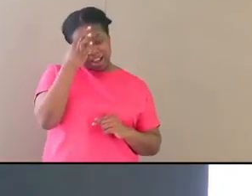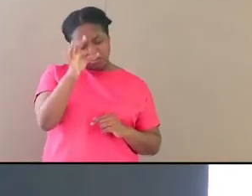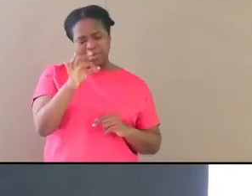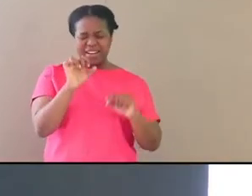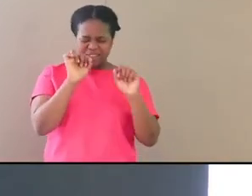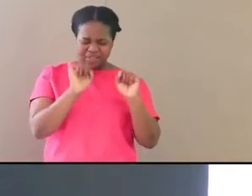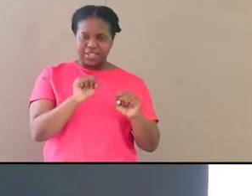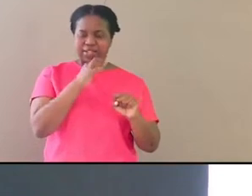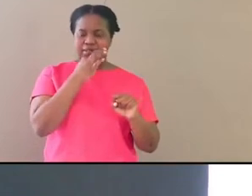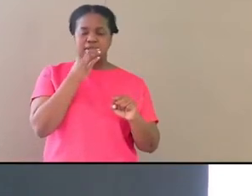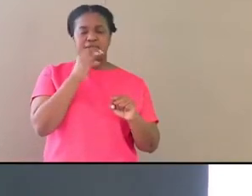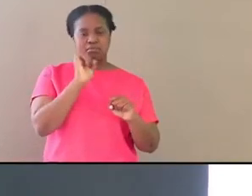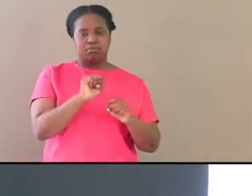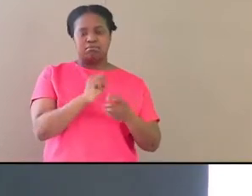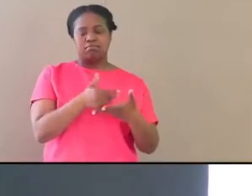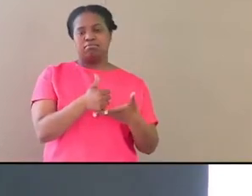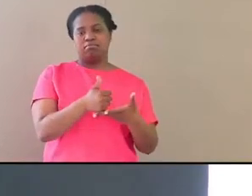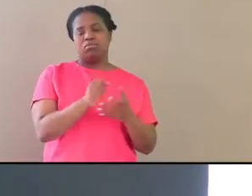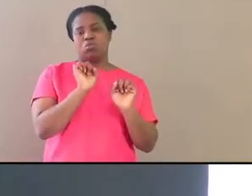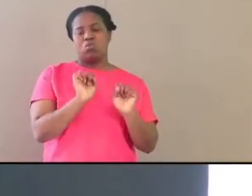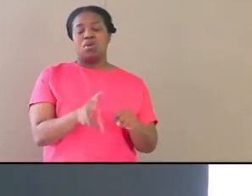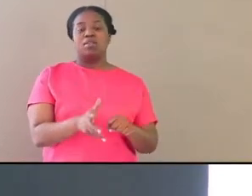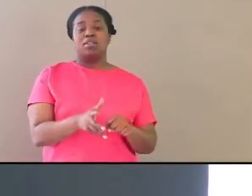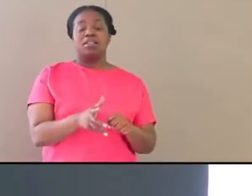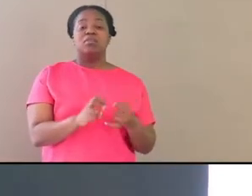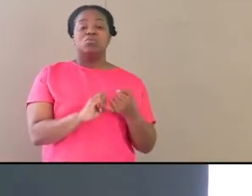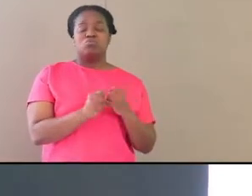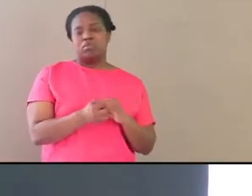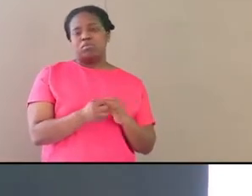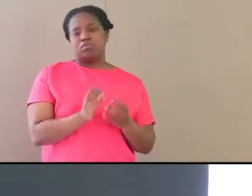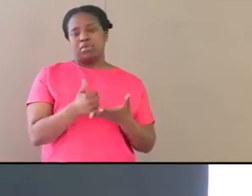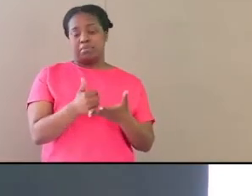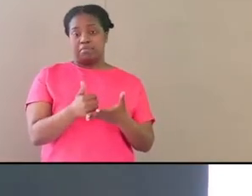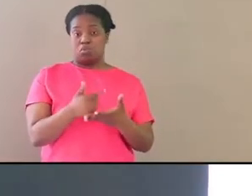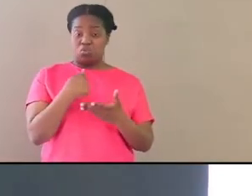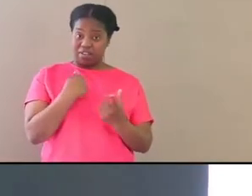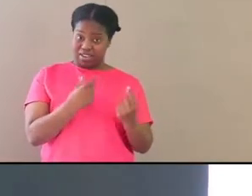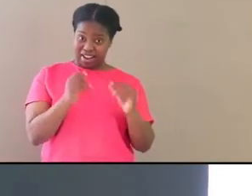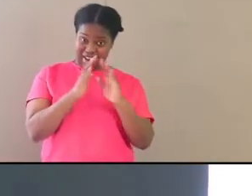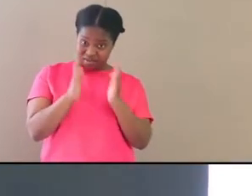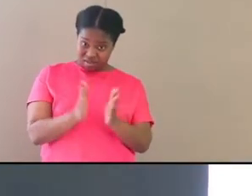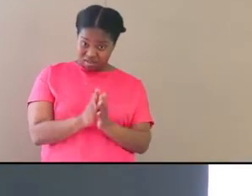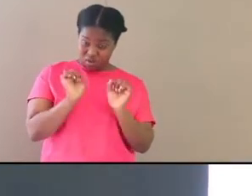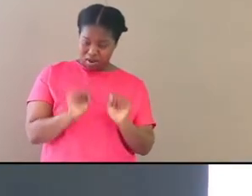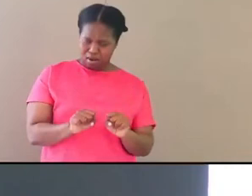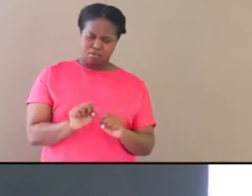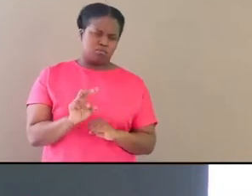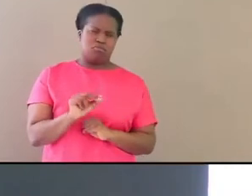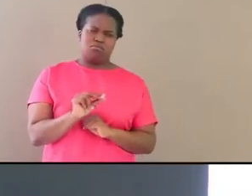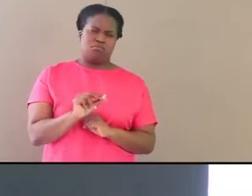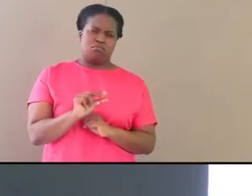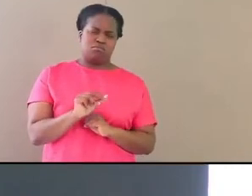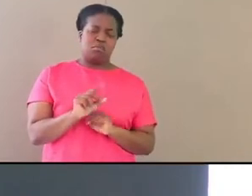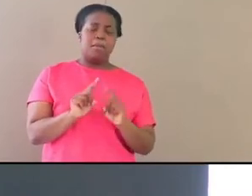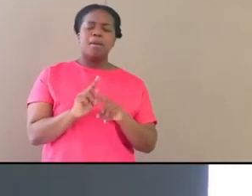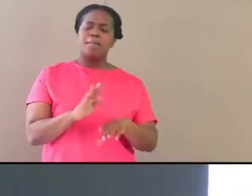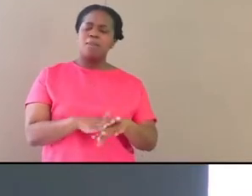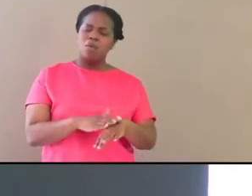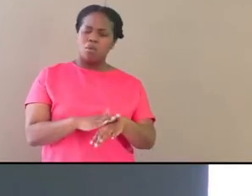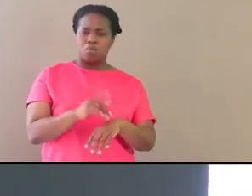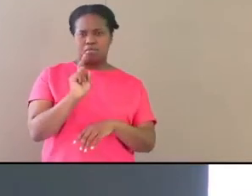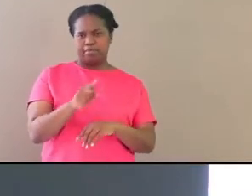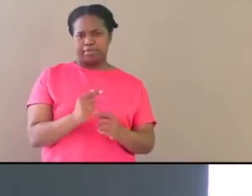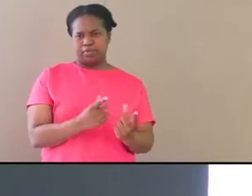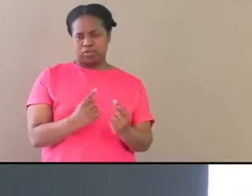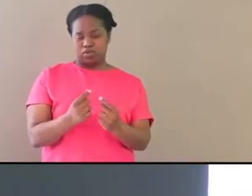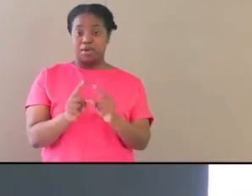intervened effectively in trying to address some of the challenges. Have we done everything that we can? No. A lot more still needs to be